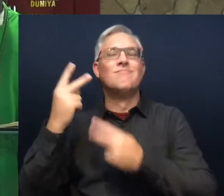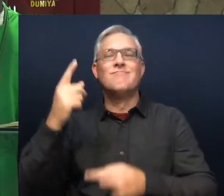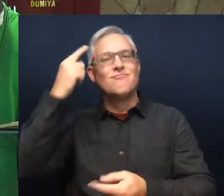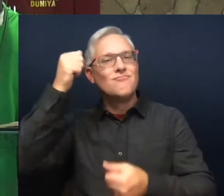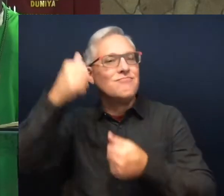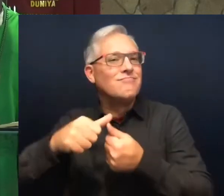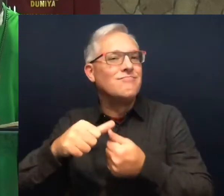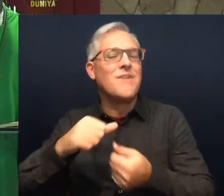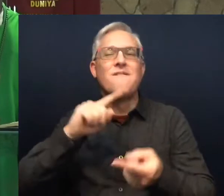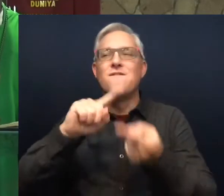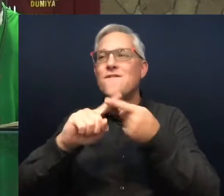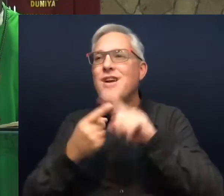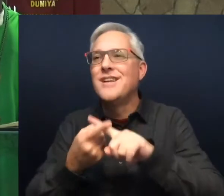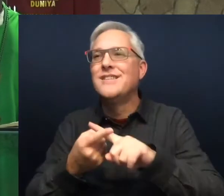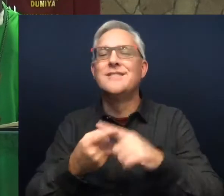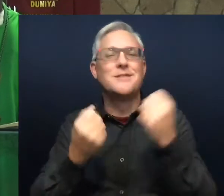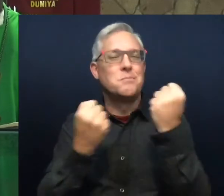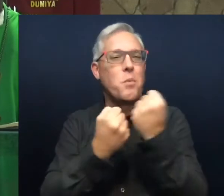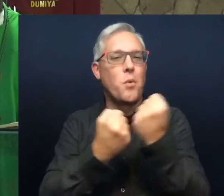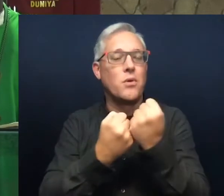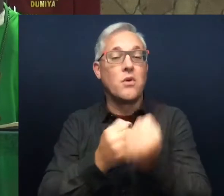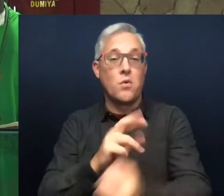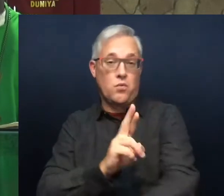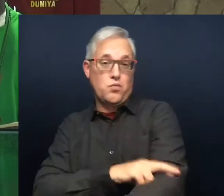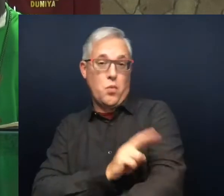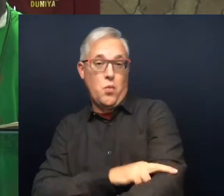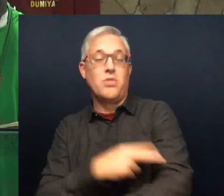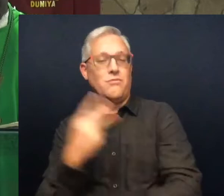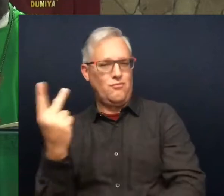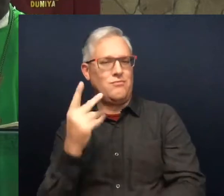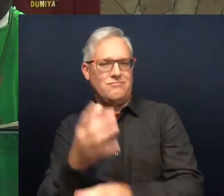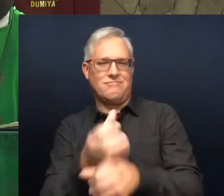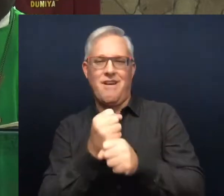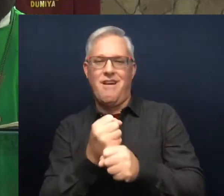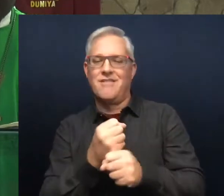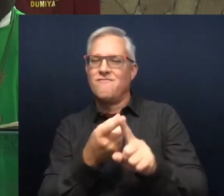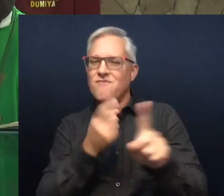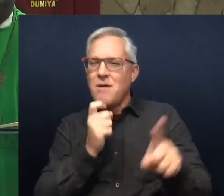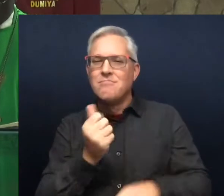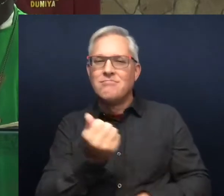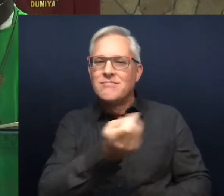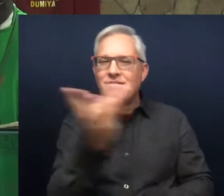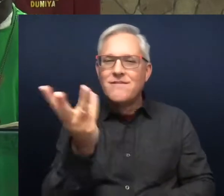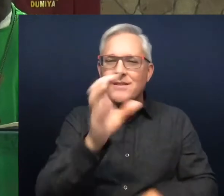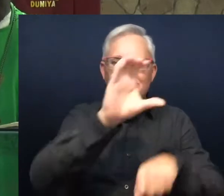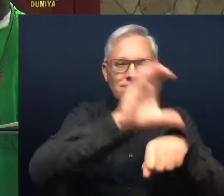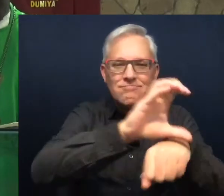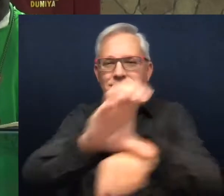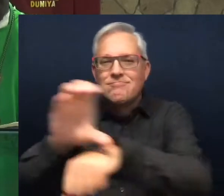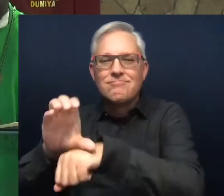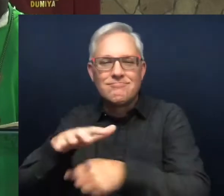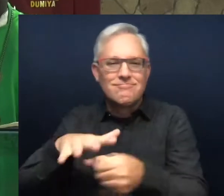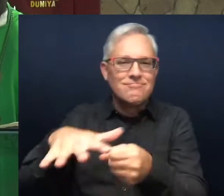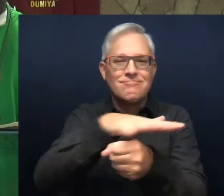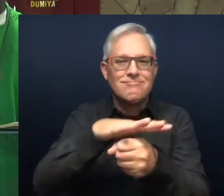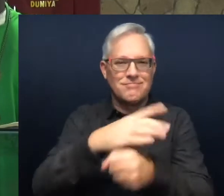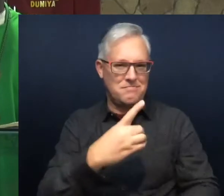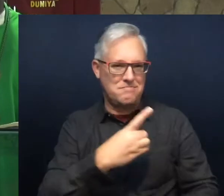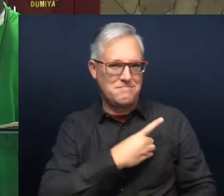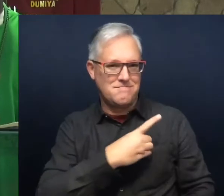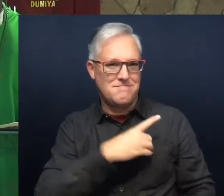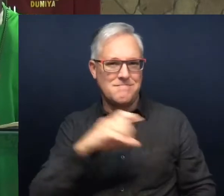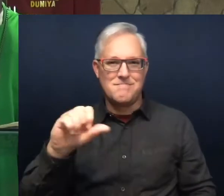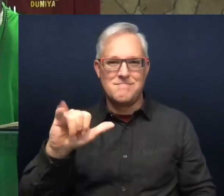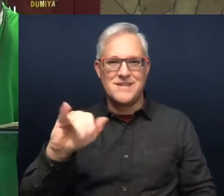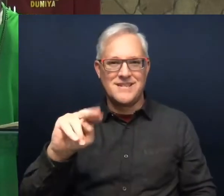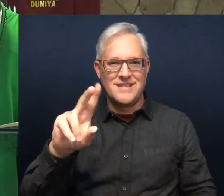friendship and support Ruth and I received from several congregations of the Minneapolis